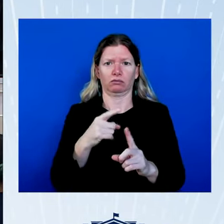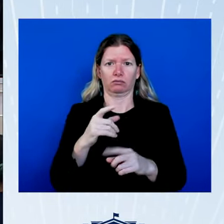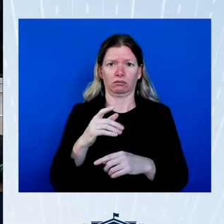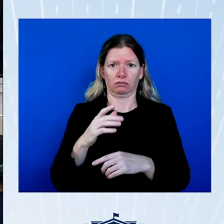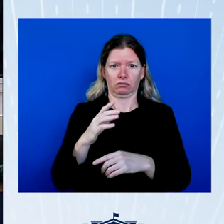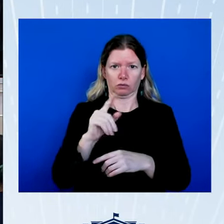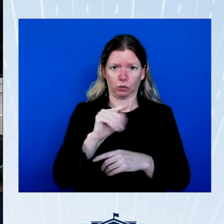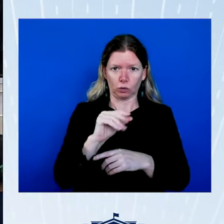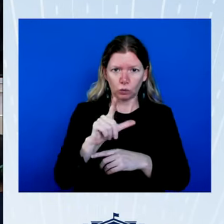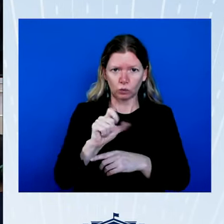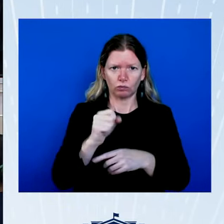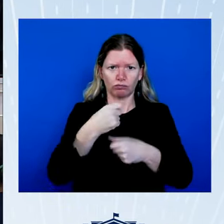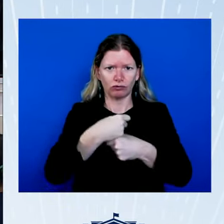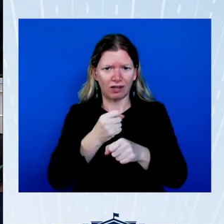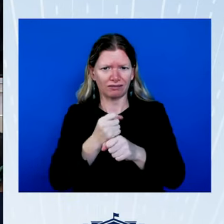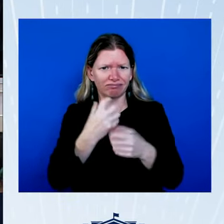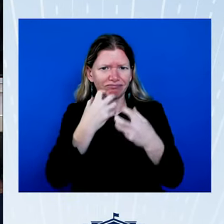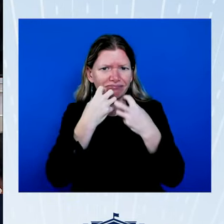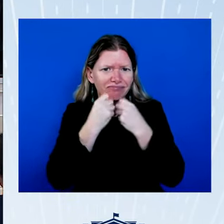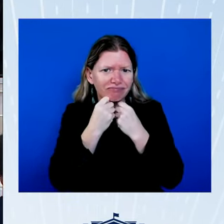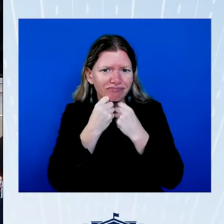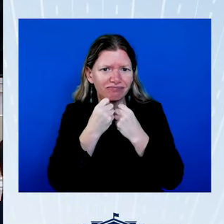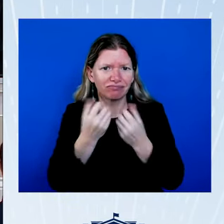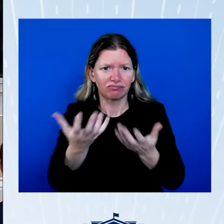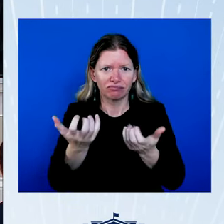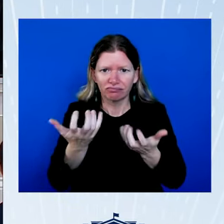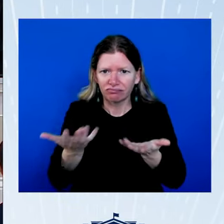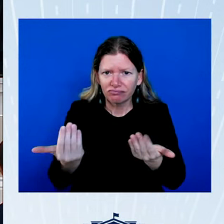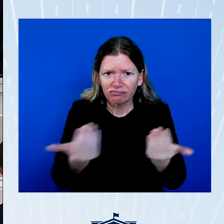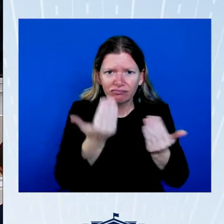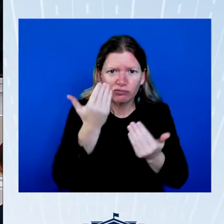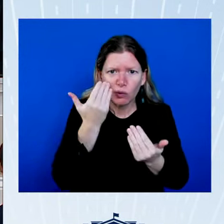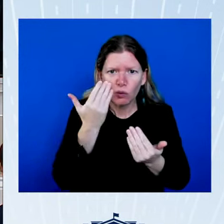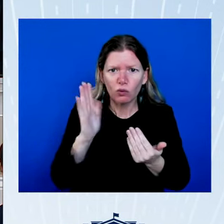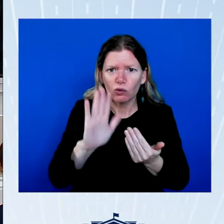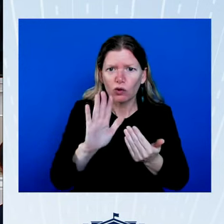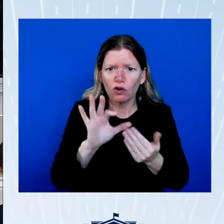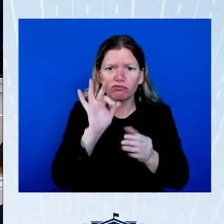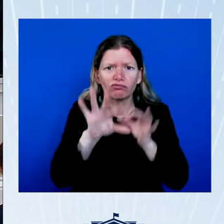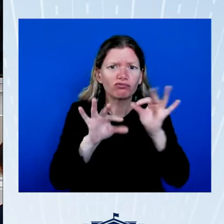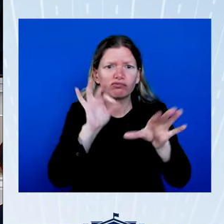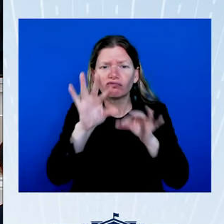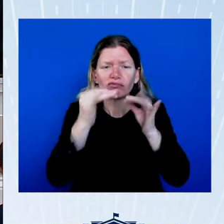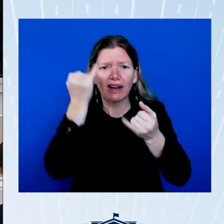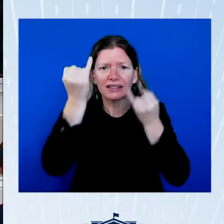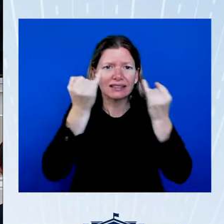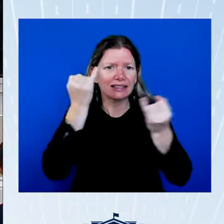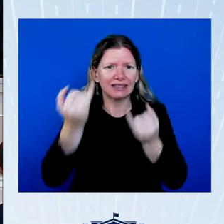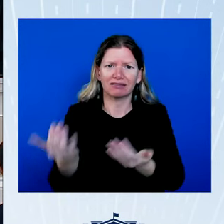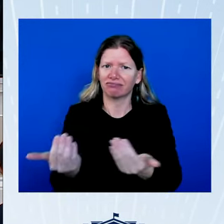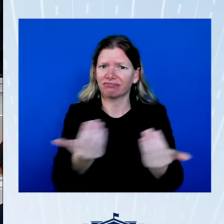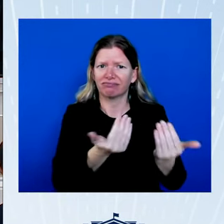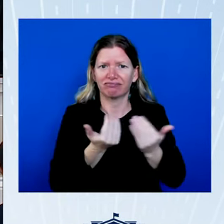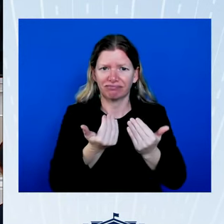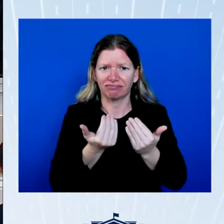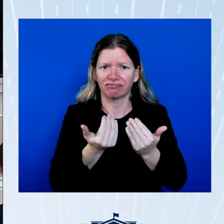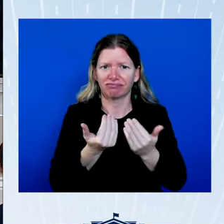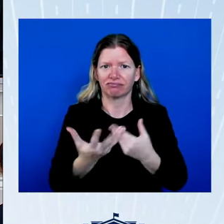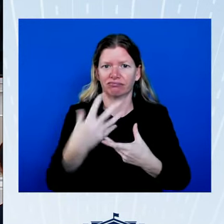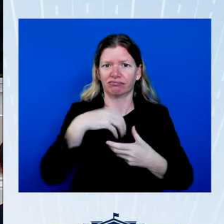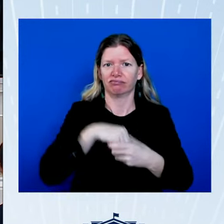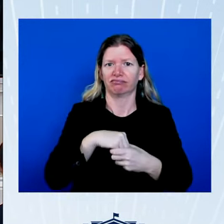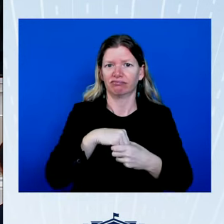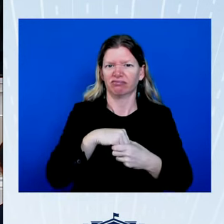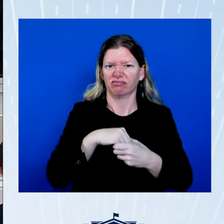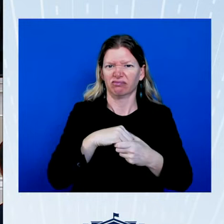building. Just today, we announced a new climate adaptation partnerships program, a new regional team in the Central Midwest region.